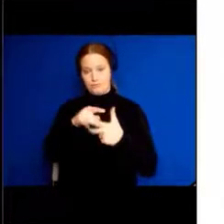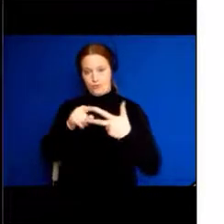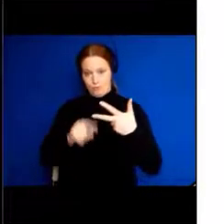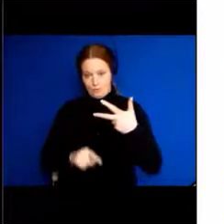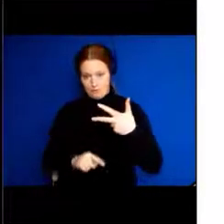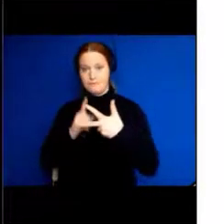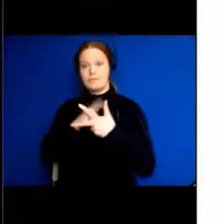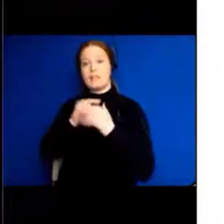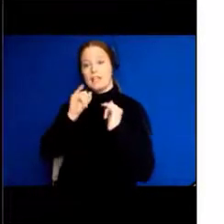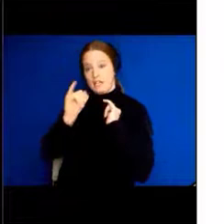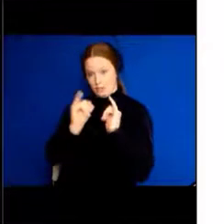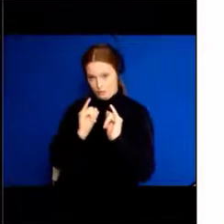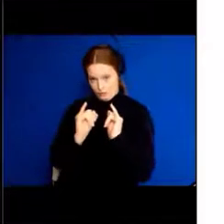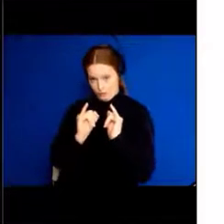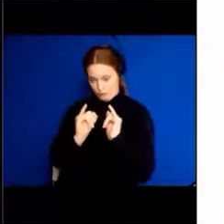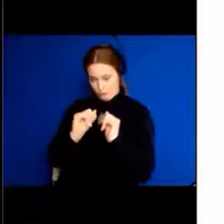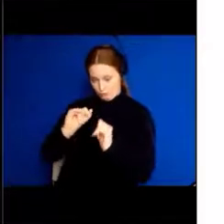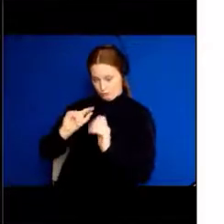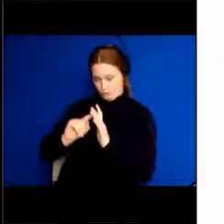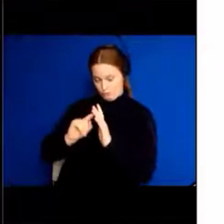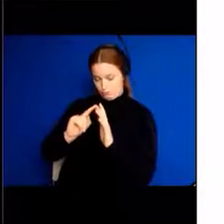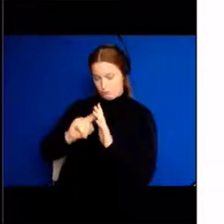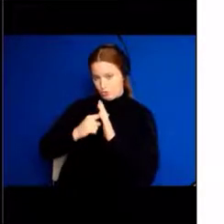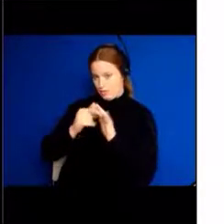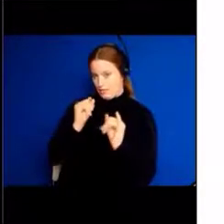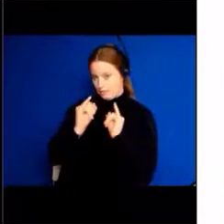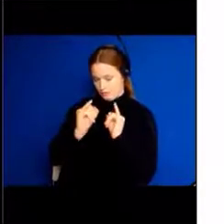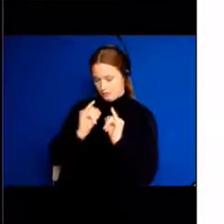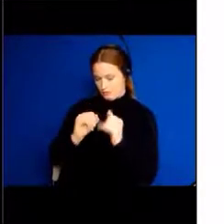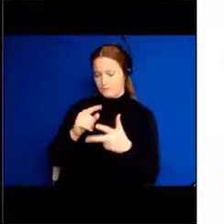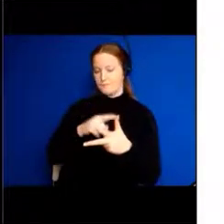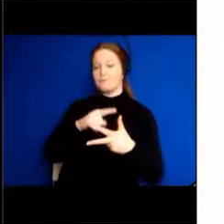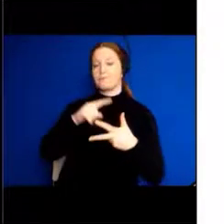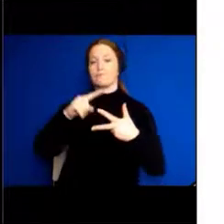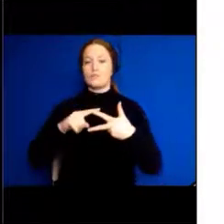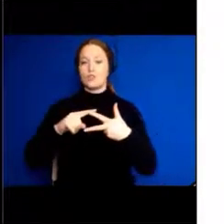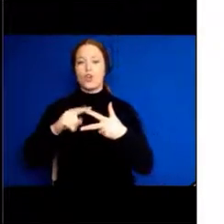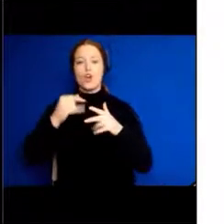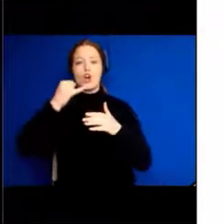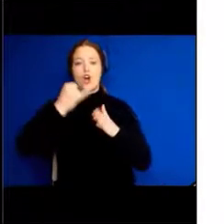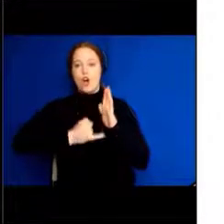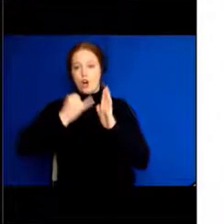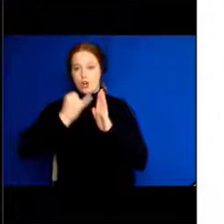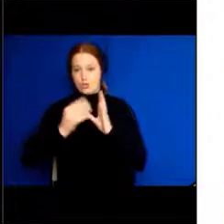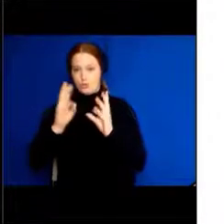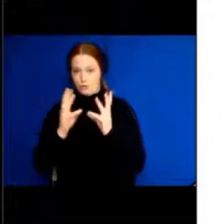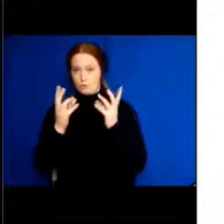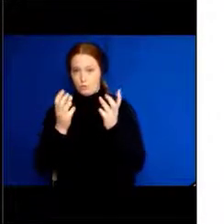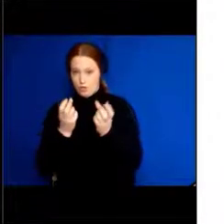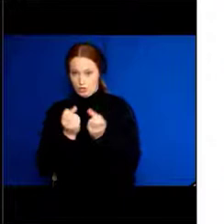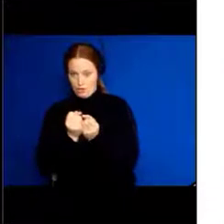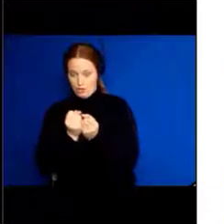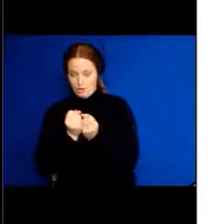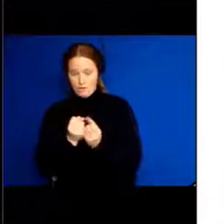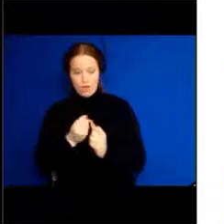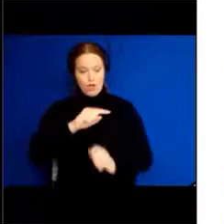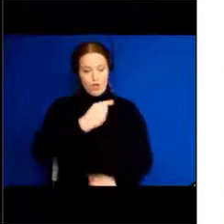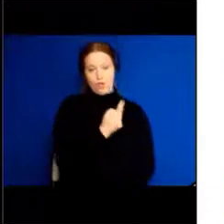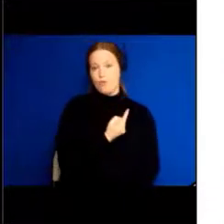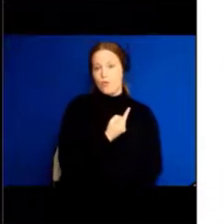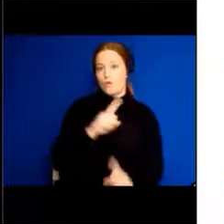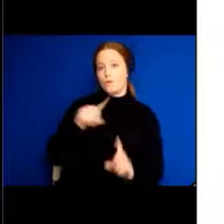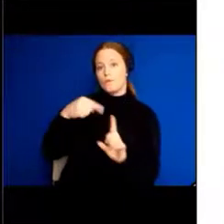making workshops, which was an opportunity to work together and individually to create